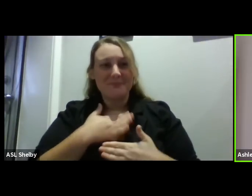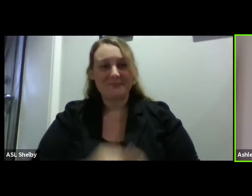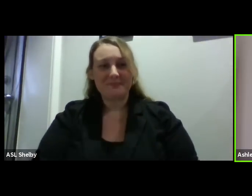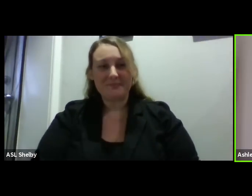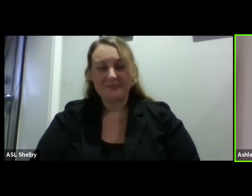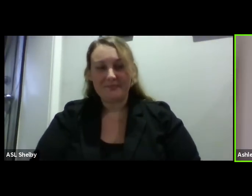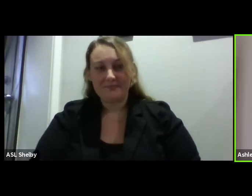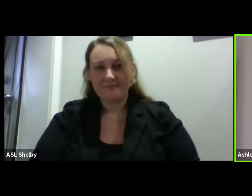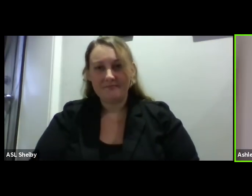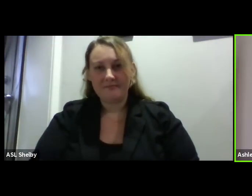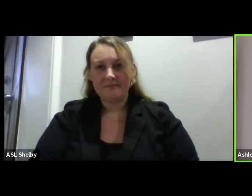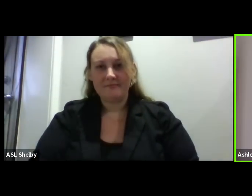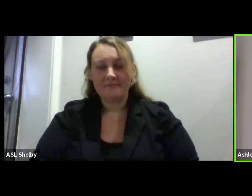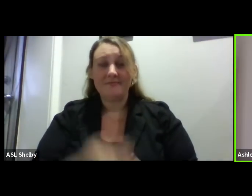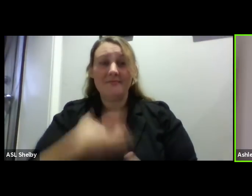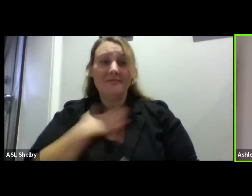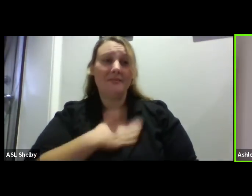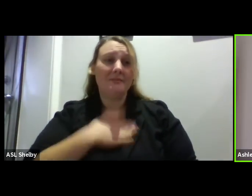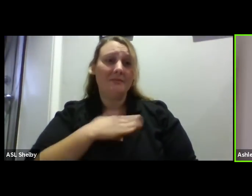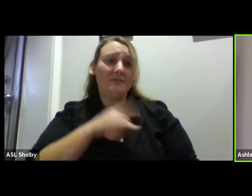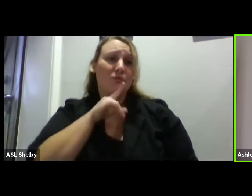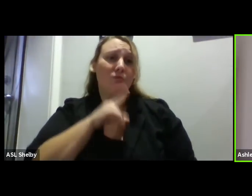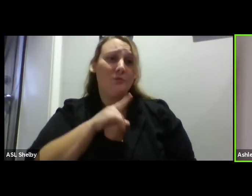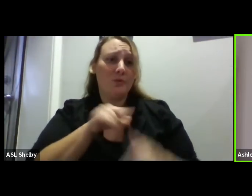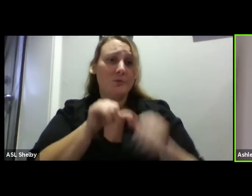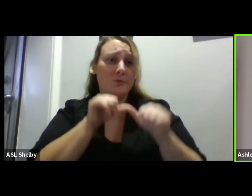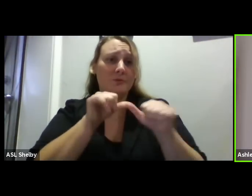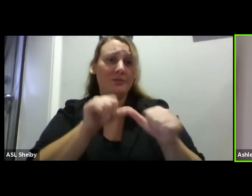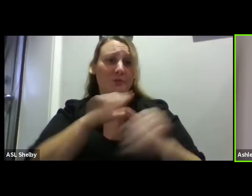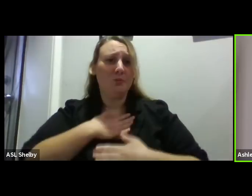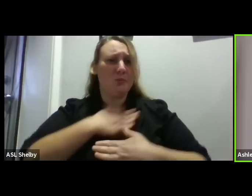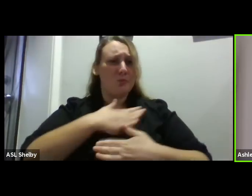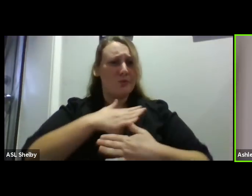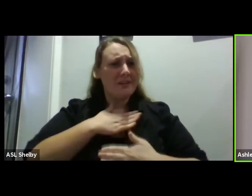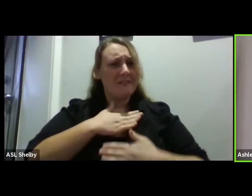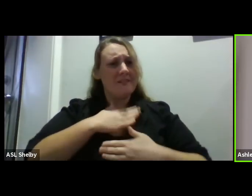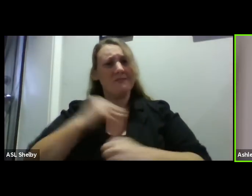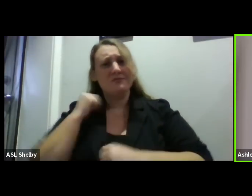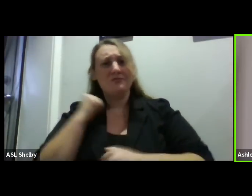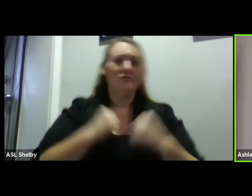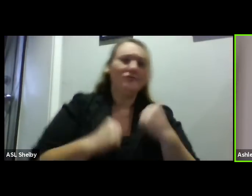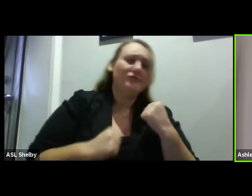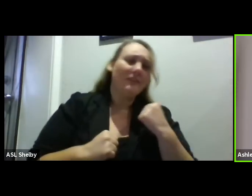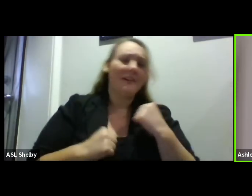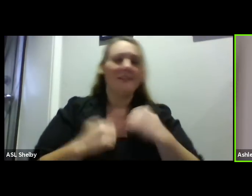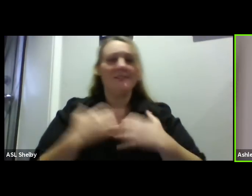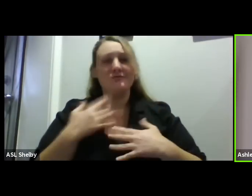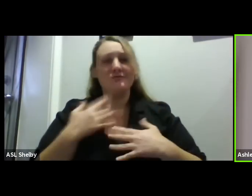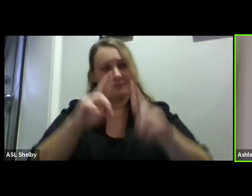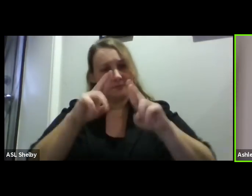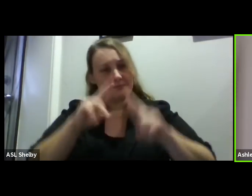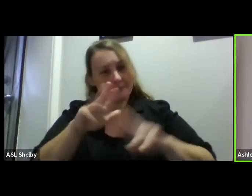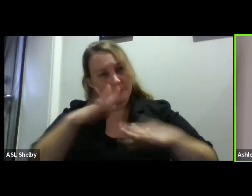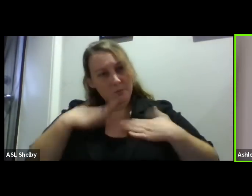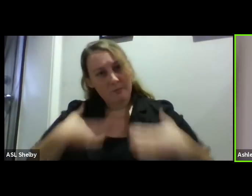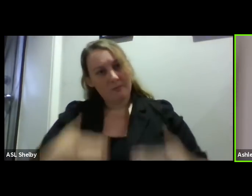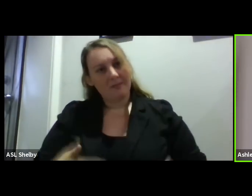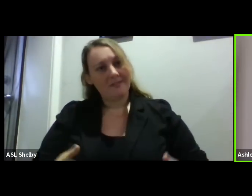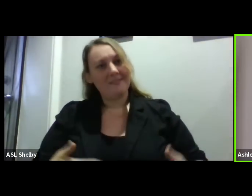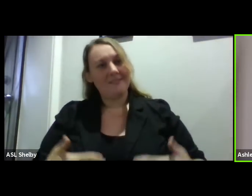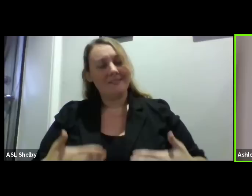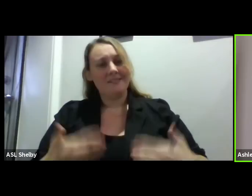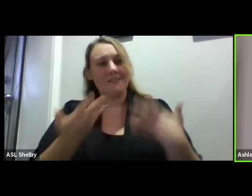Make sure that you're breathing. Make sure that you're stretching. Make sure that you're in your body, please. We want you here and we want you